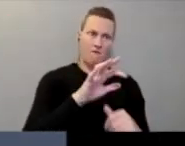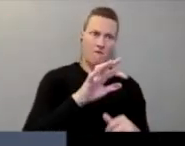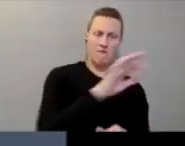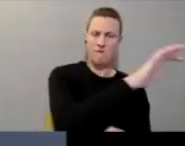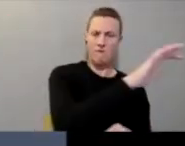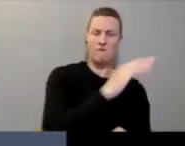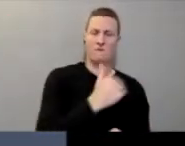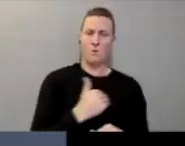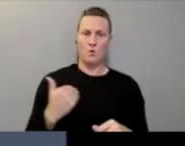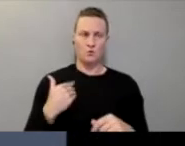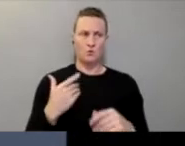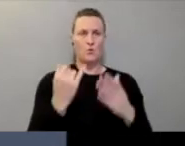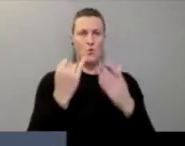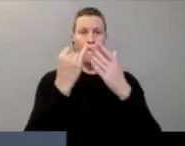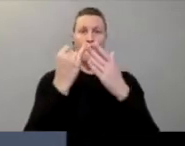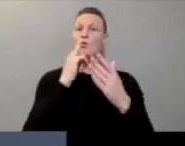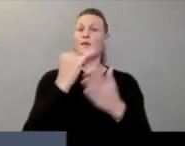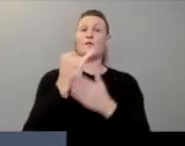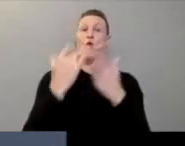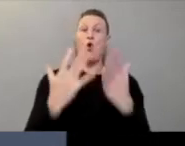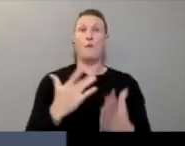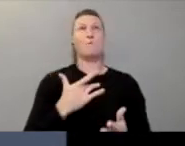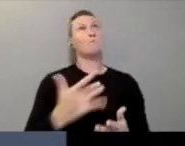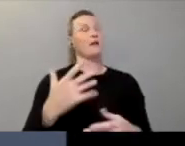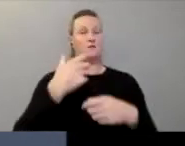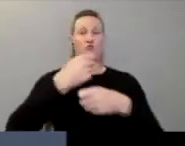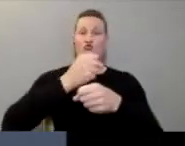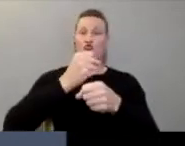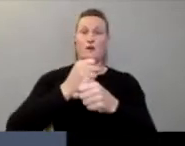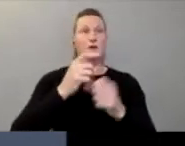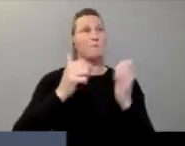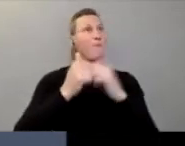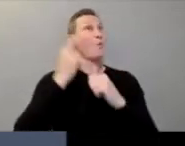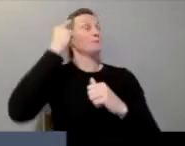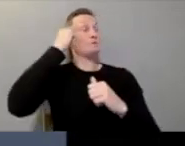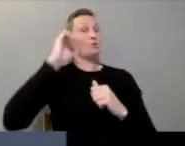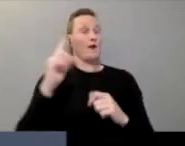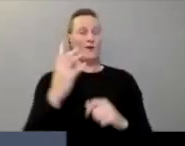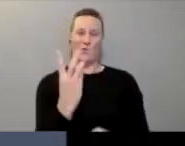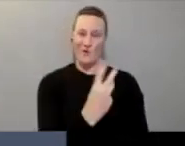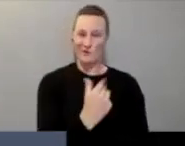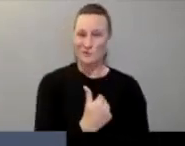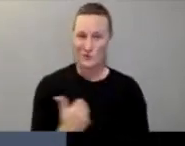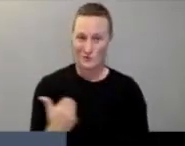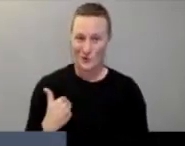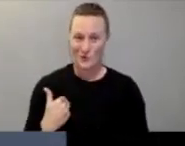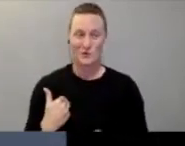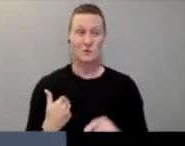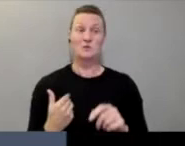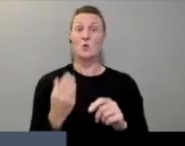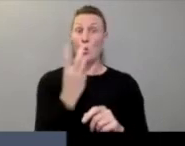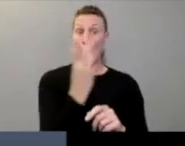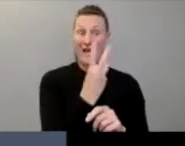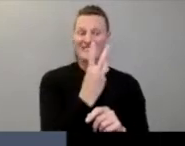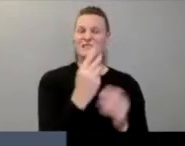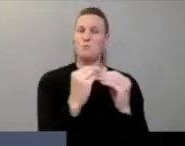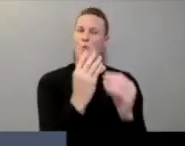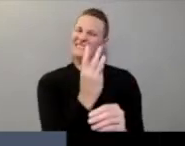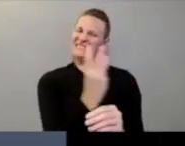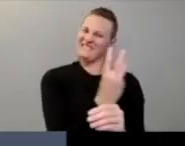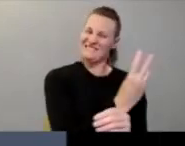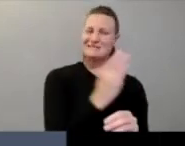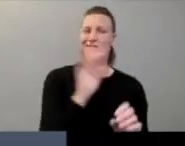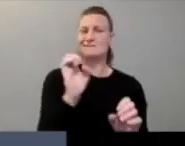kind of artistic production. So we're excited to kind of continue to push that into the West, into Etobicoke, continue to